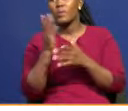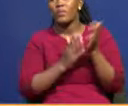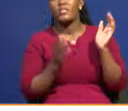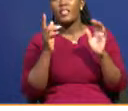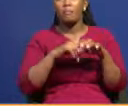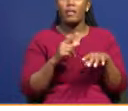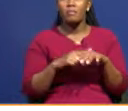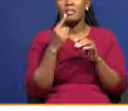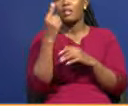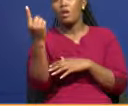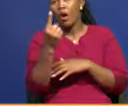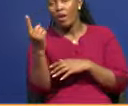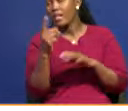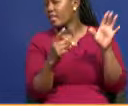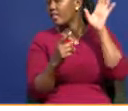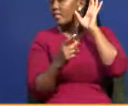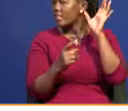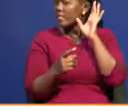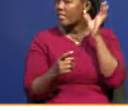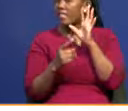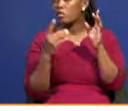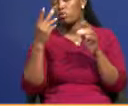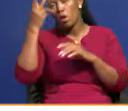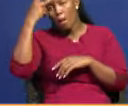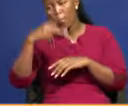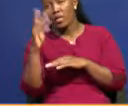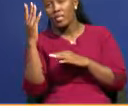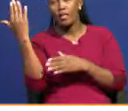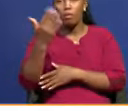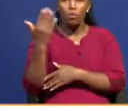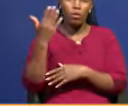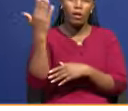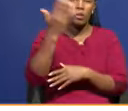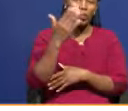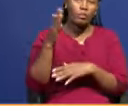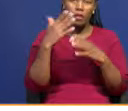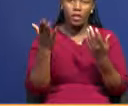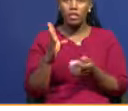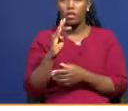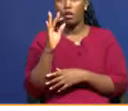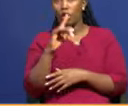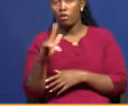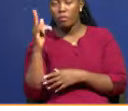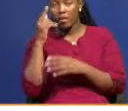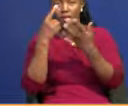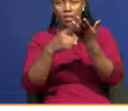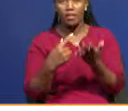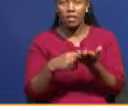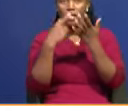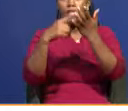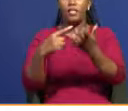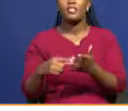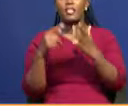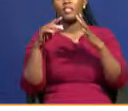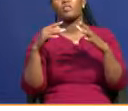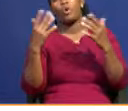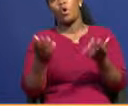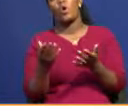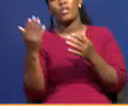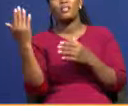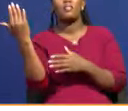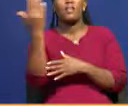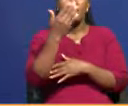budget policy statement or the budget appropriation bill itself discussed or read in parliament by the minister